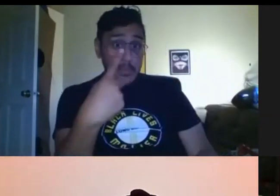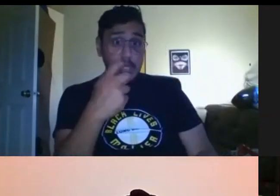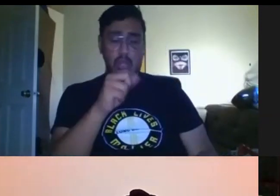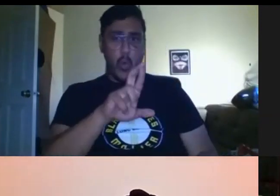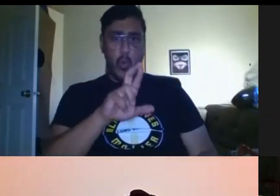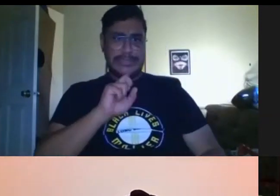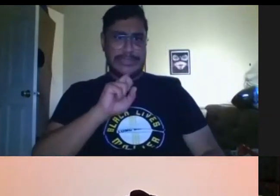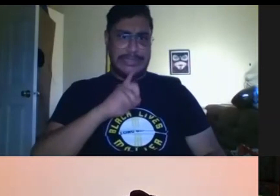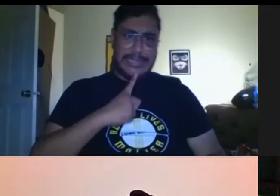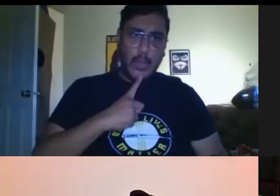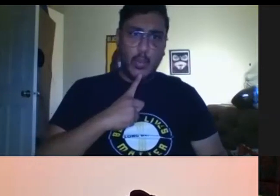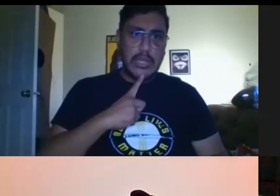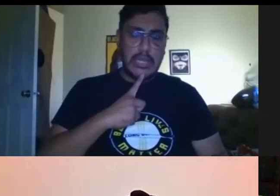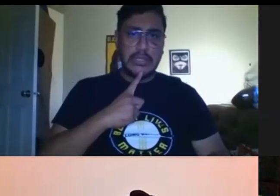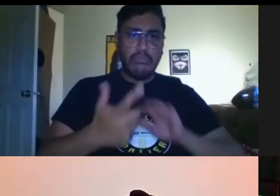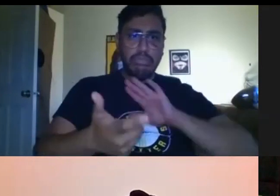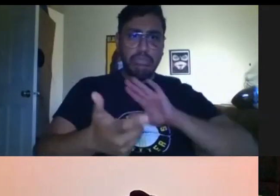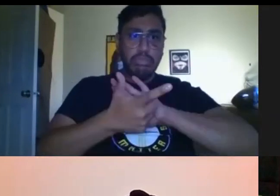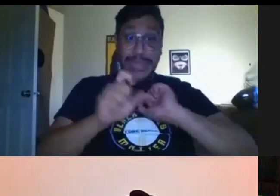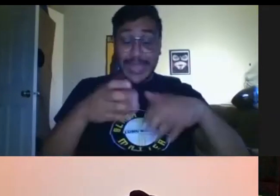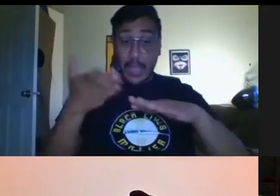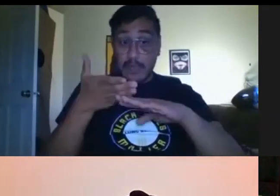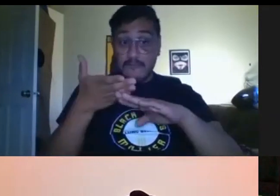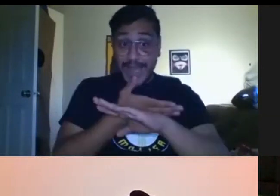of misconduct. They can be fired from the